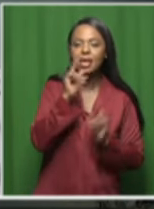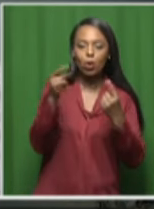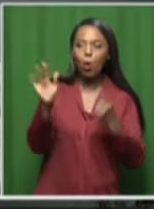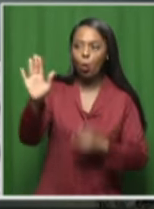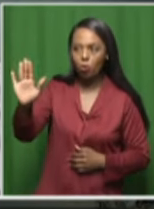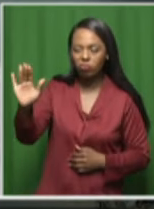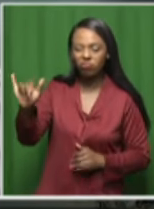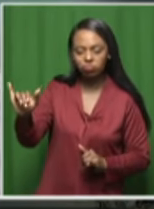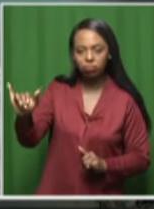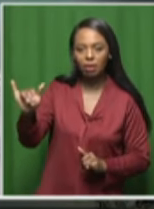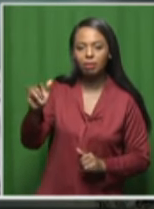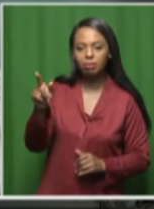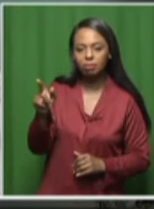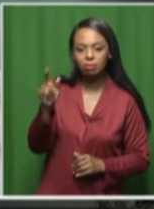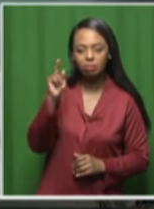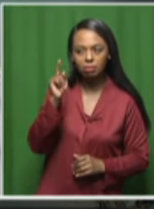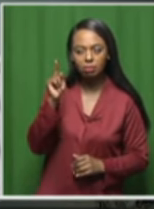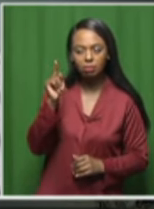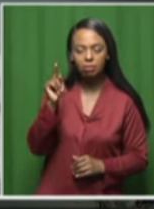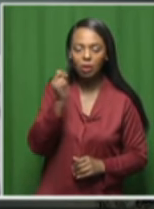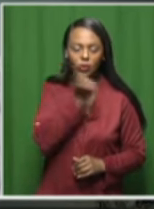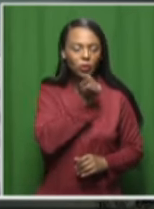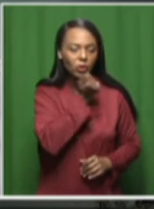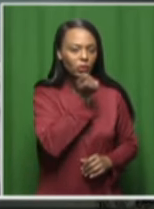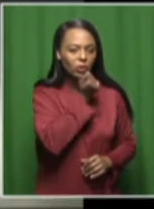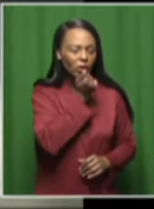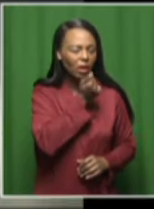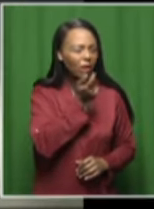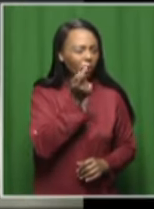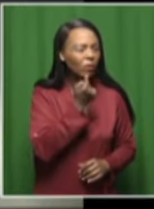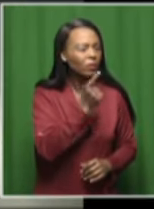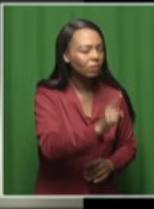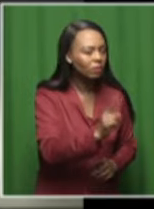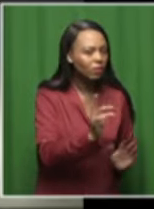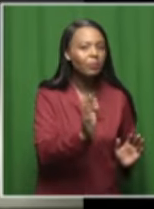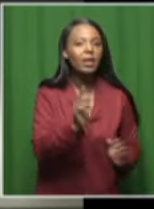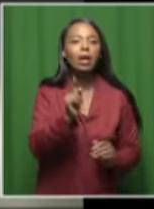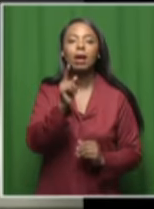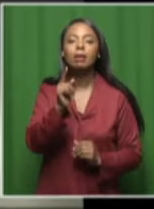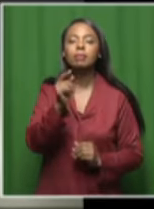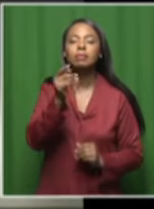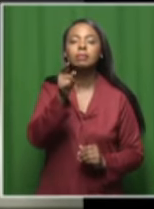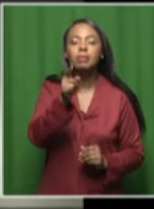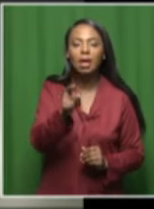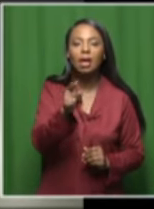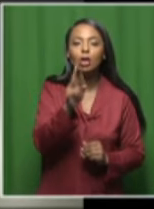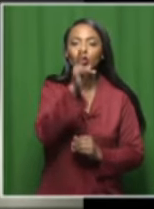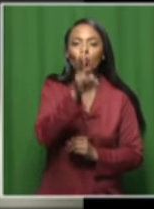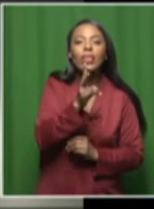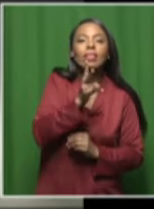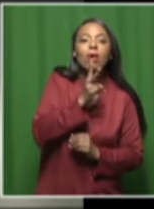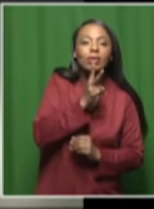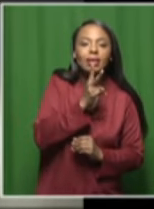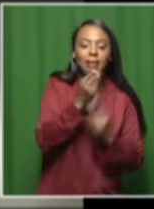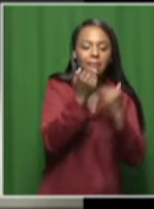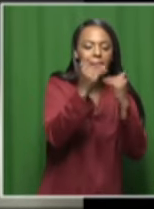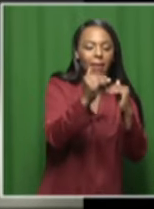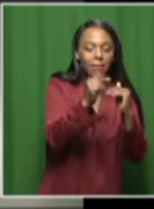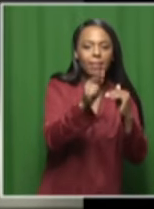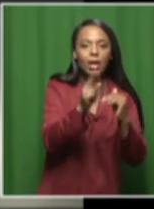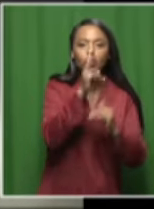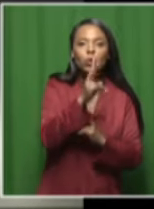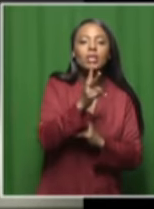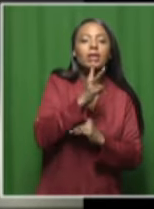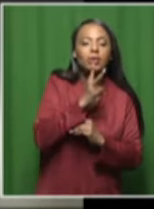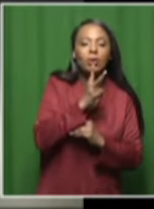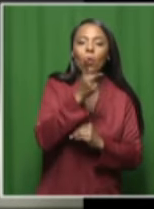going to correct me. Yeah. So, sorry. I didn't get quite right. So, yeah, minimum of 2,000, mm-hmm. whenever you take it, maximum of whatever's